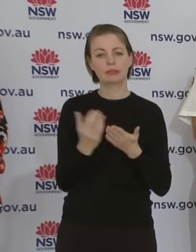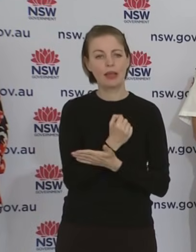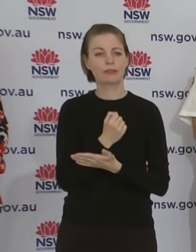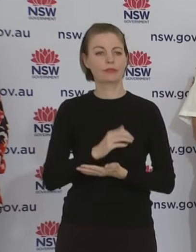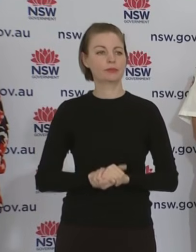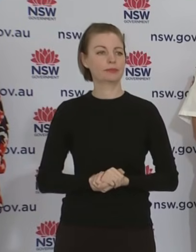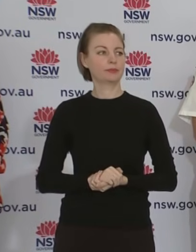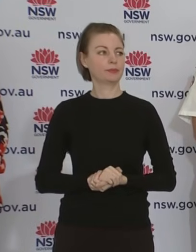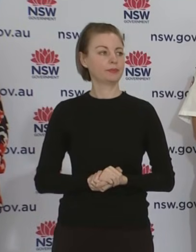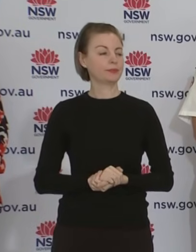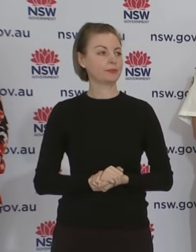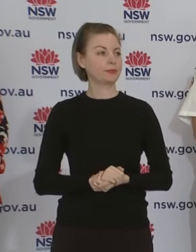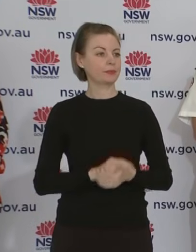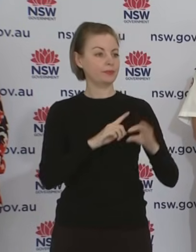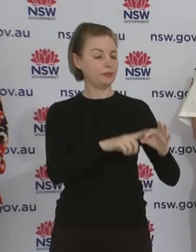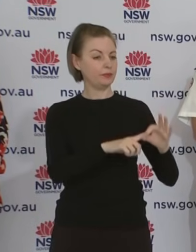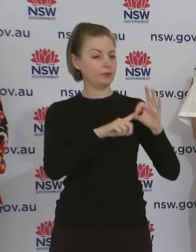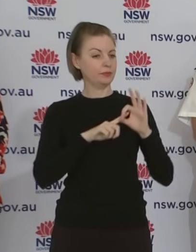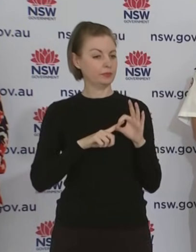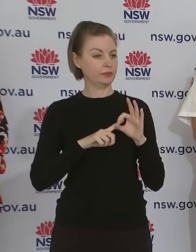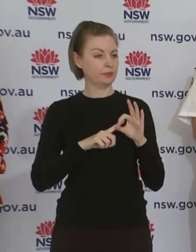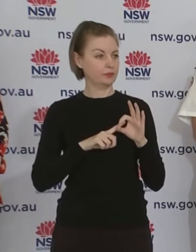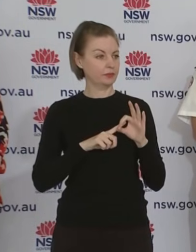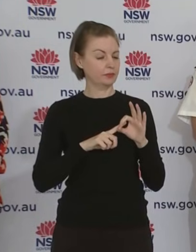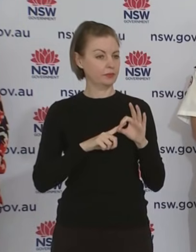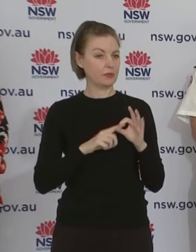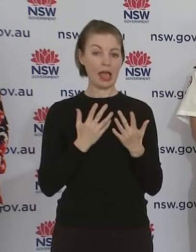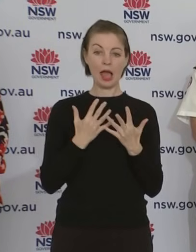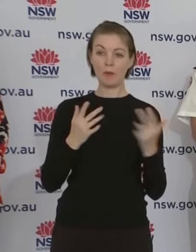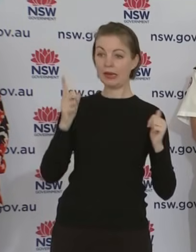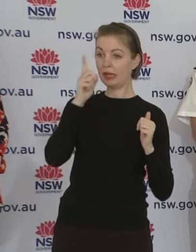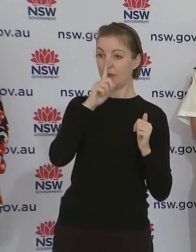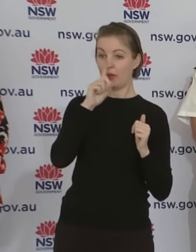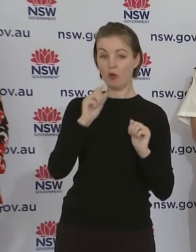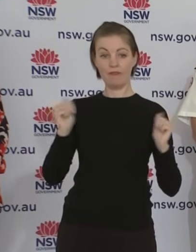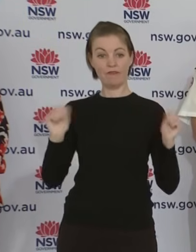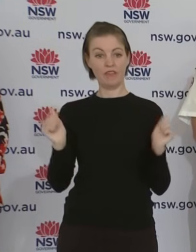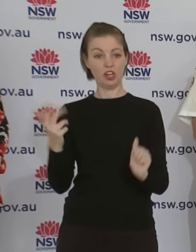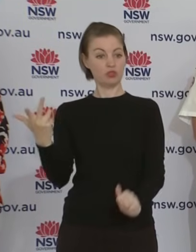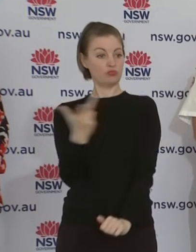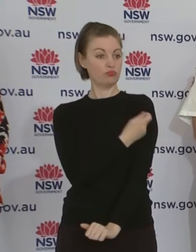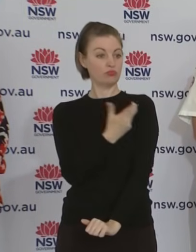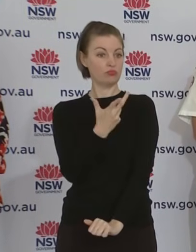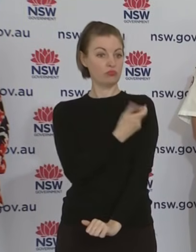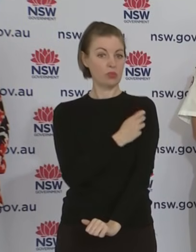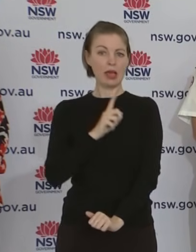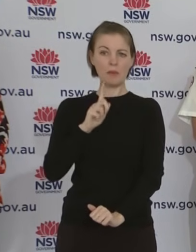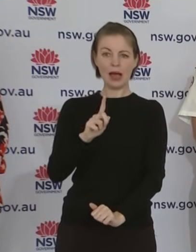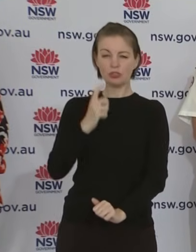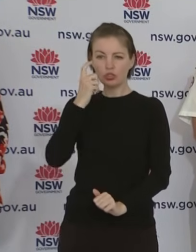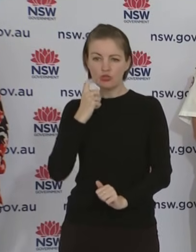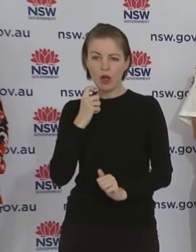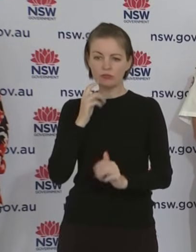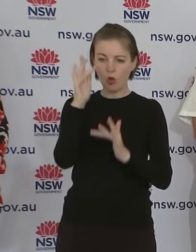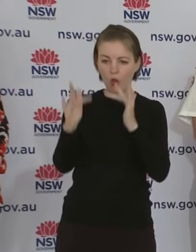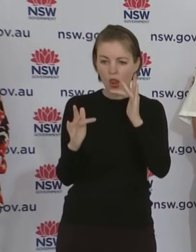calls from people who have got their vaccines but cannot get their vaccine passport. It's not uploading. There's some kind of bureaucratic issue in the system. What do they do? Monday